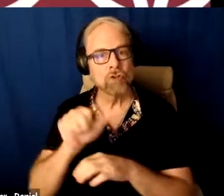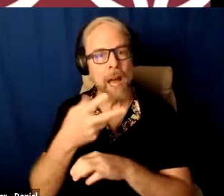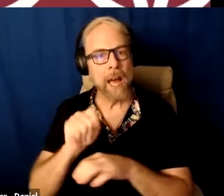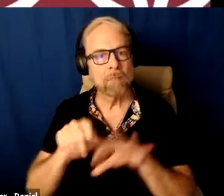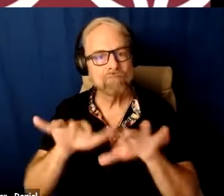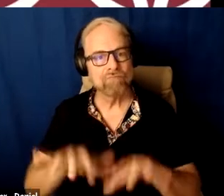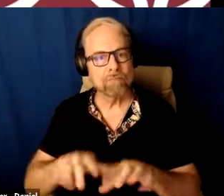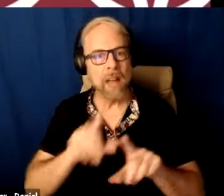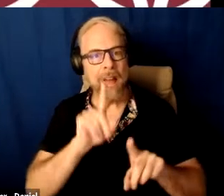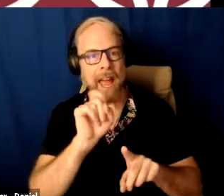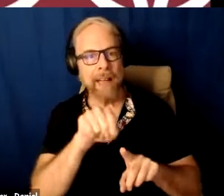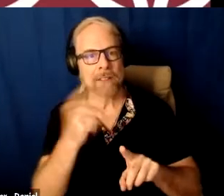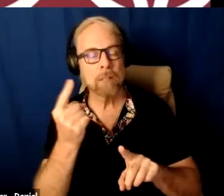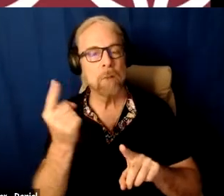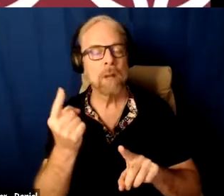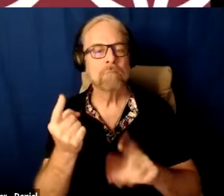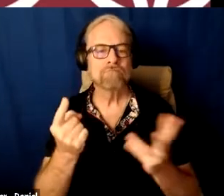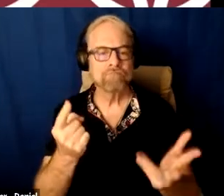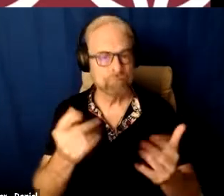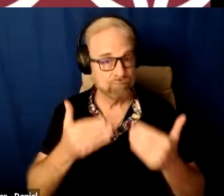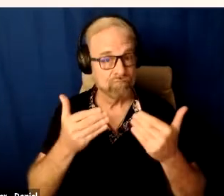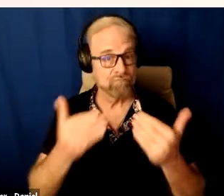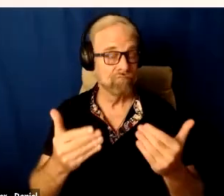free to build on